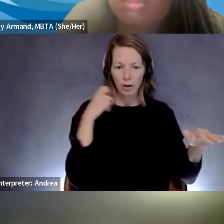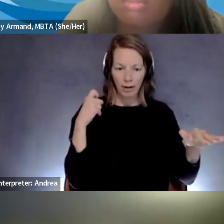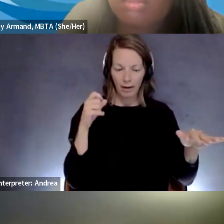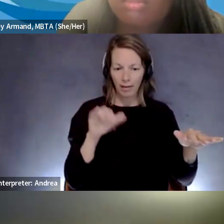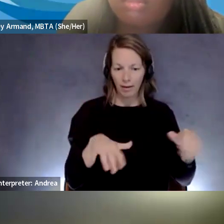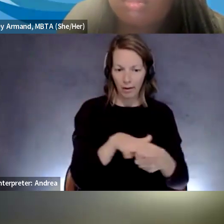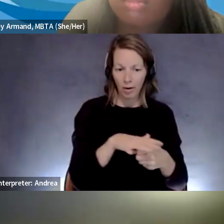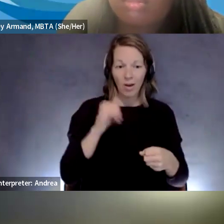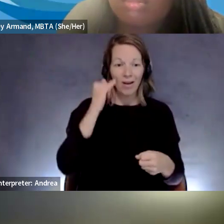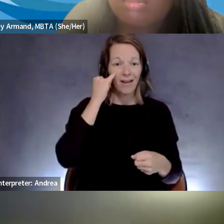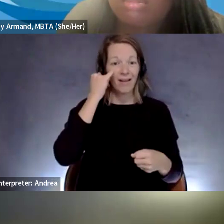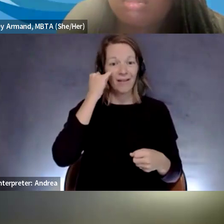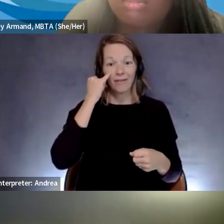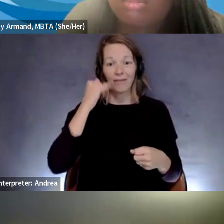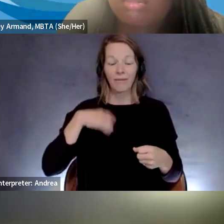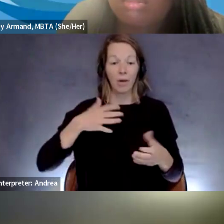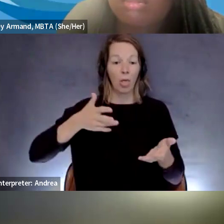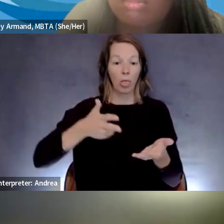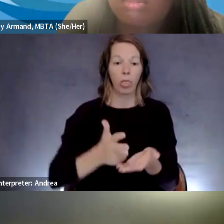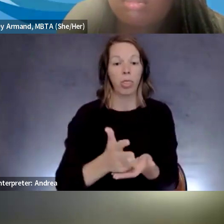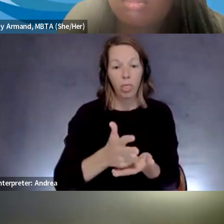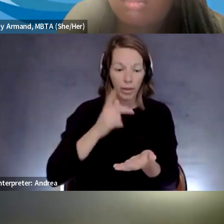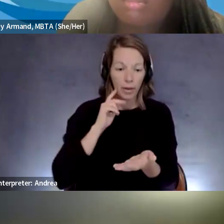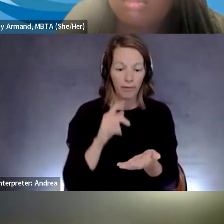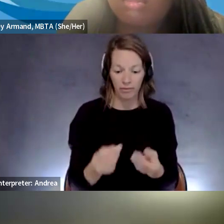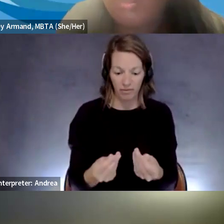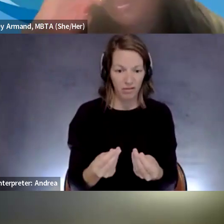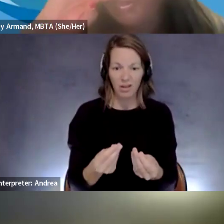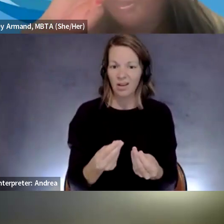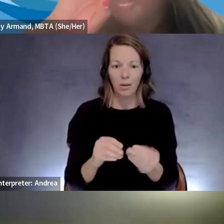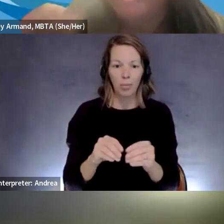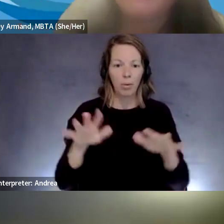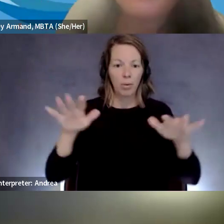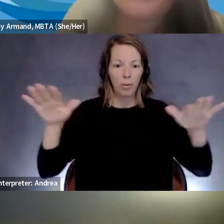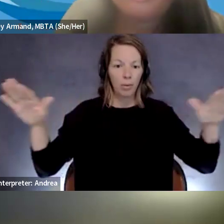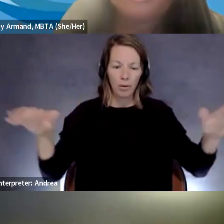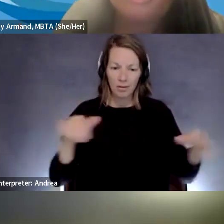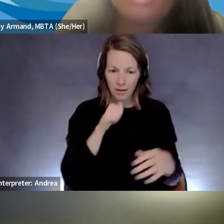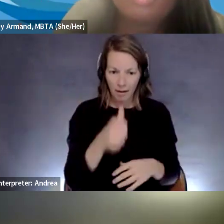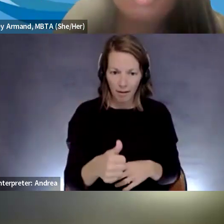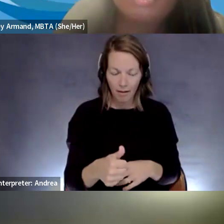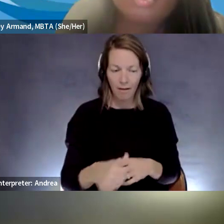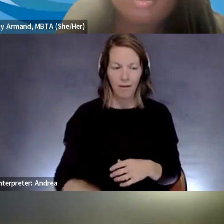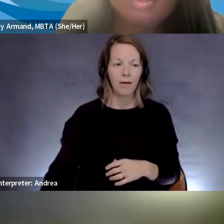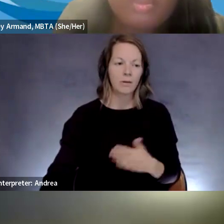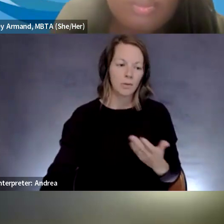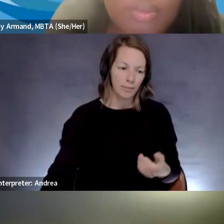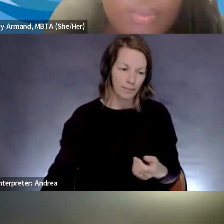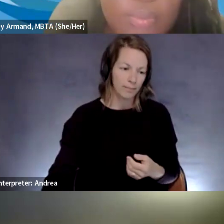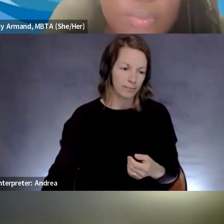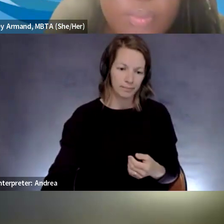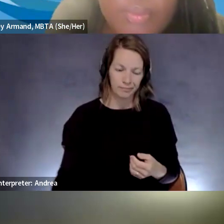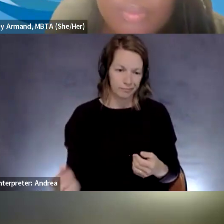truck goes a little deeper and gets into soil that isn't wet, the dust doesn't get blown off site. So there are